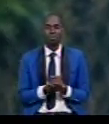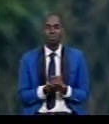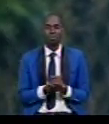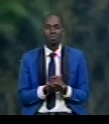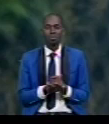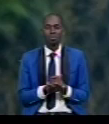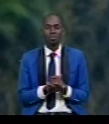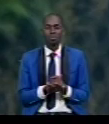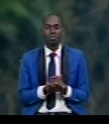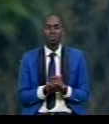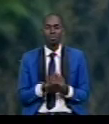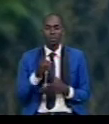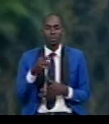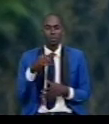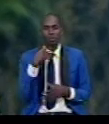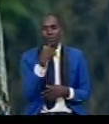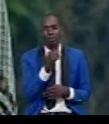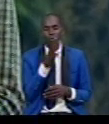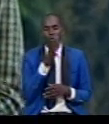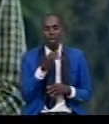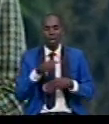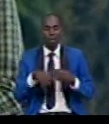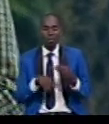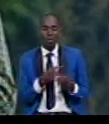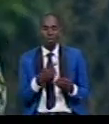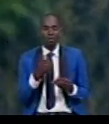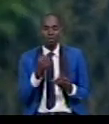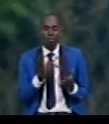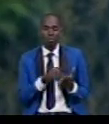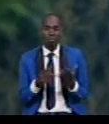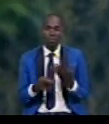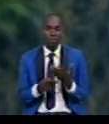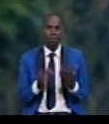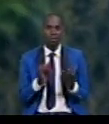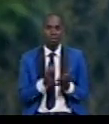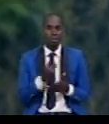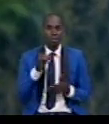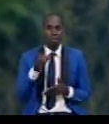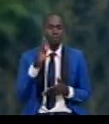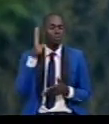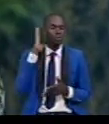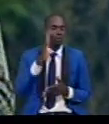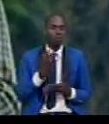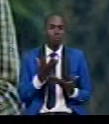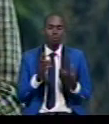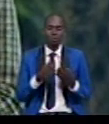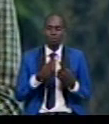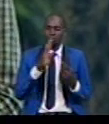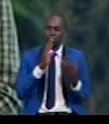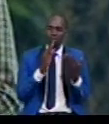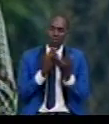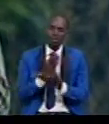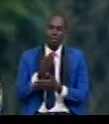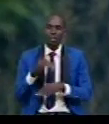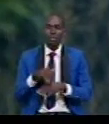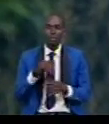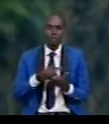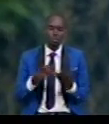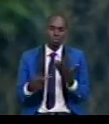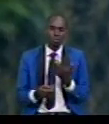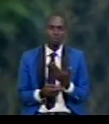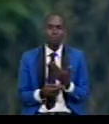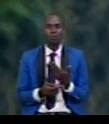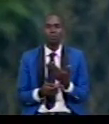and I told my mom about it, that I'll be coming to Rumudara to camp and stay